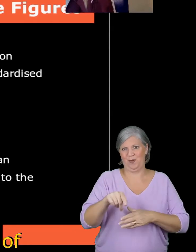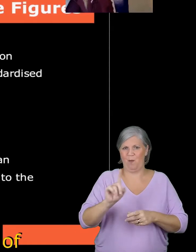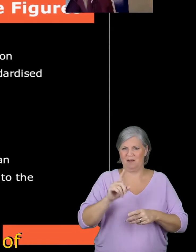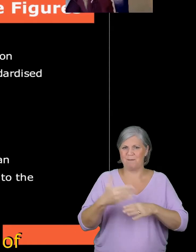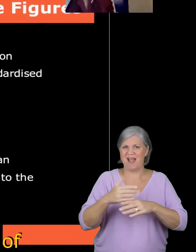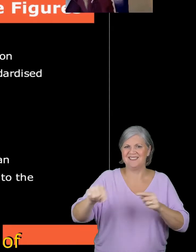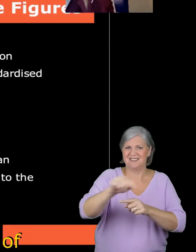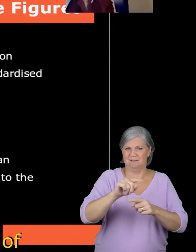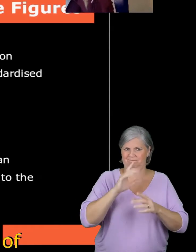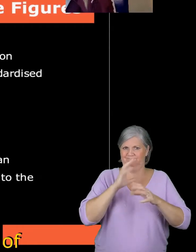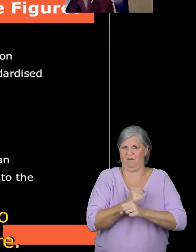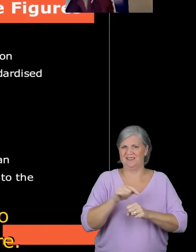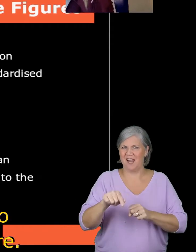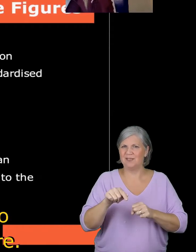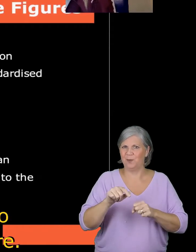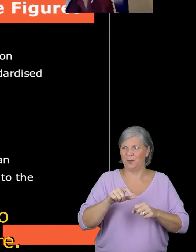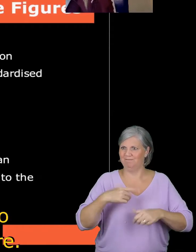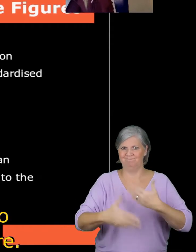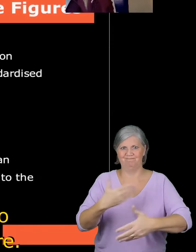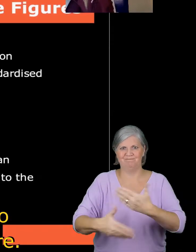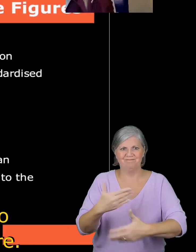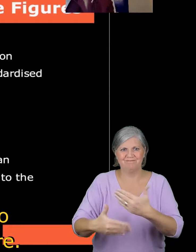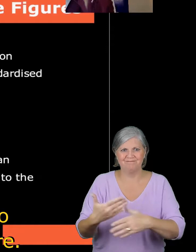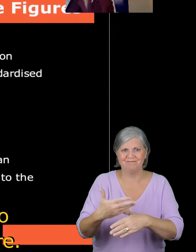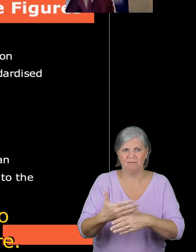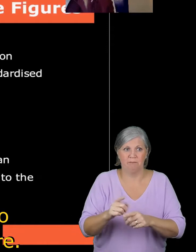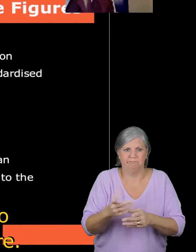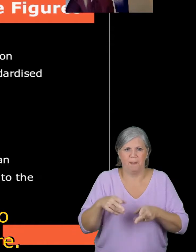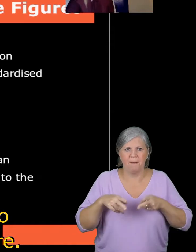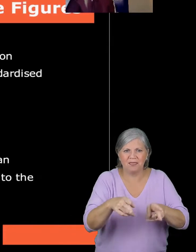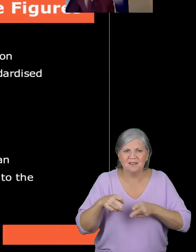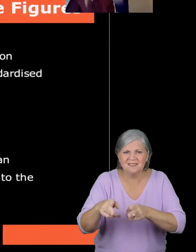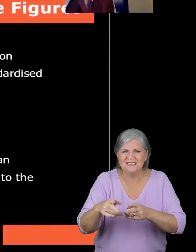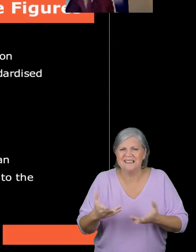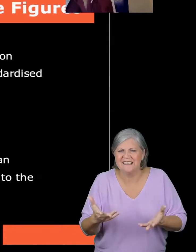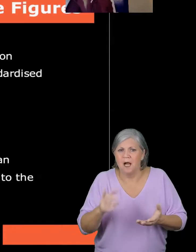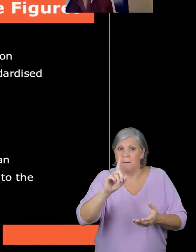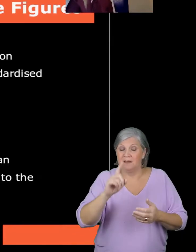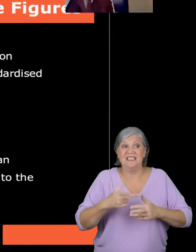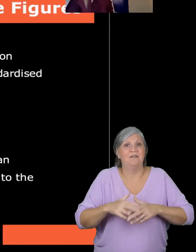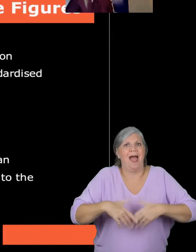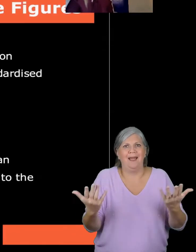was available from this type of route, it was not likely to provide a national picture.